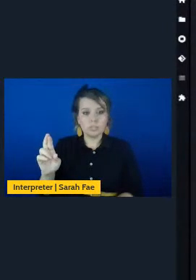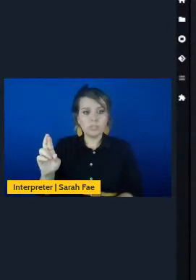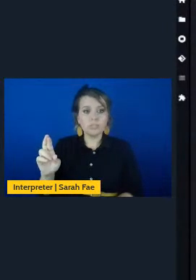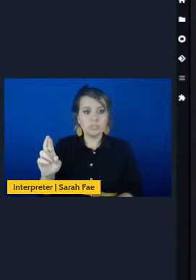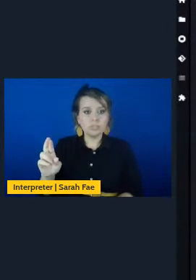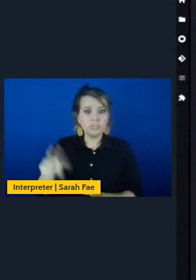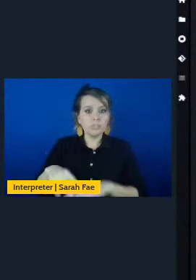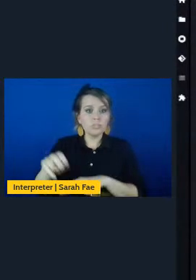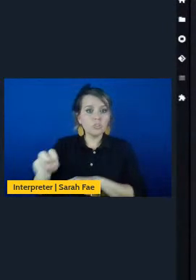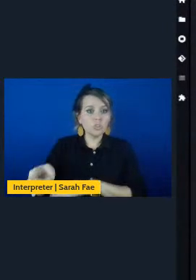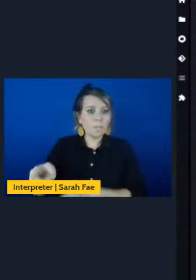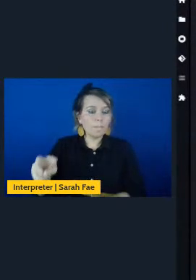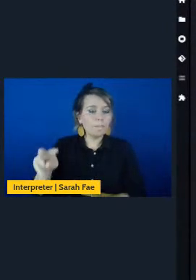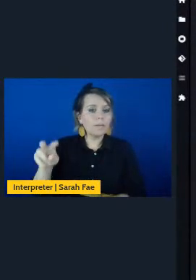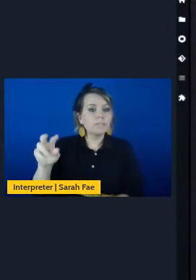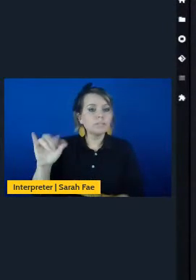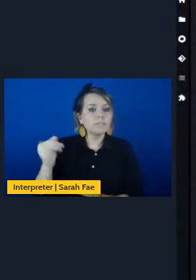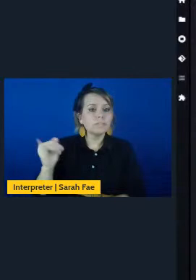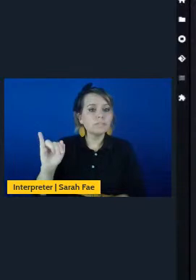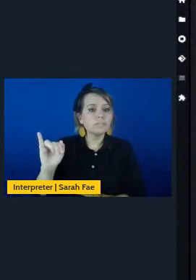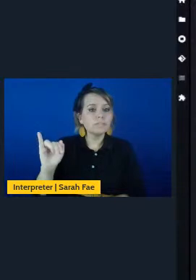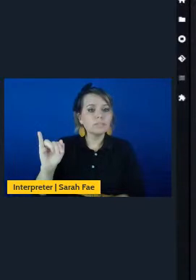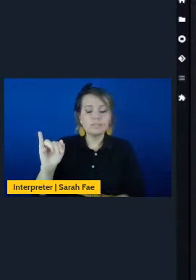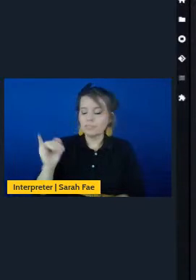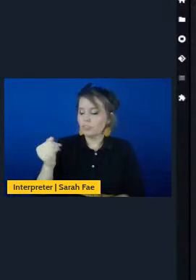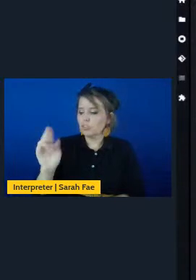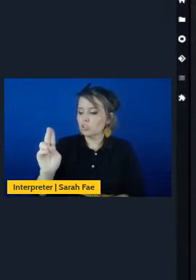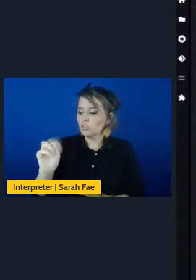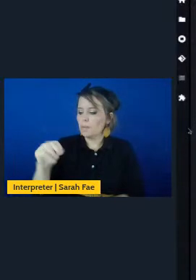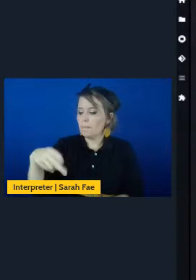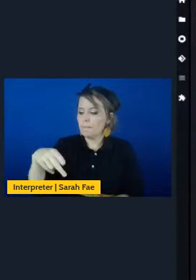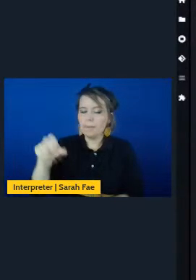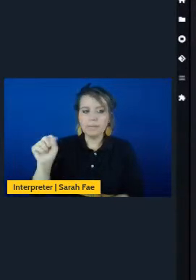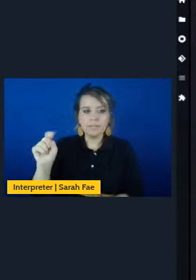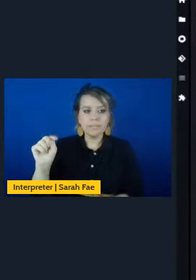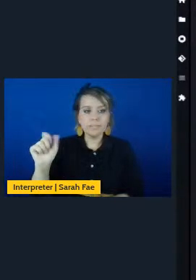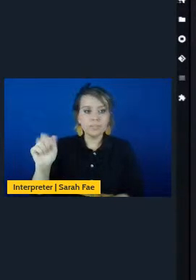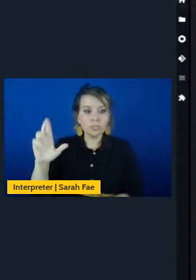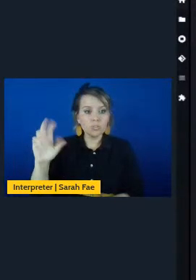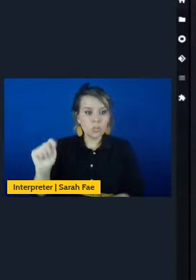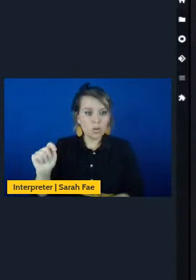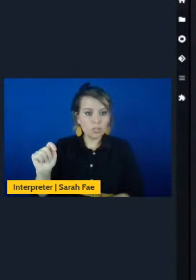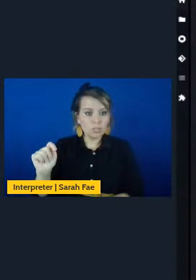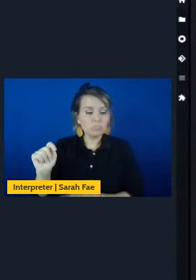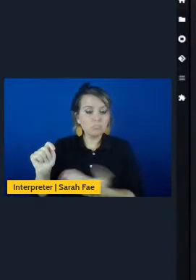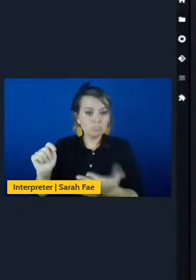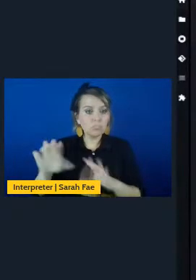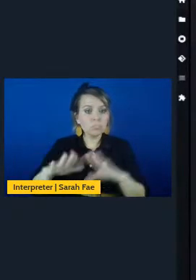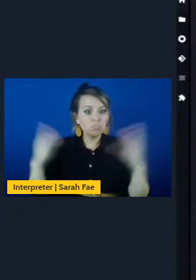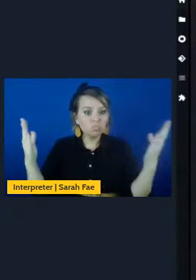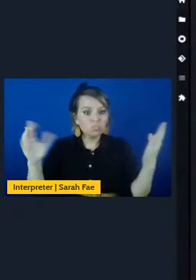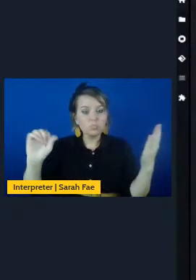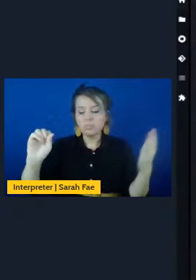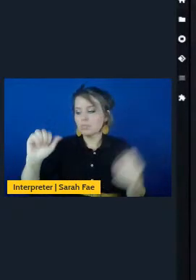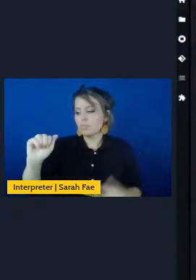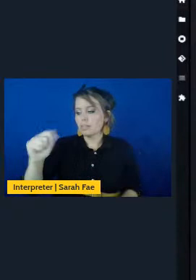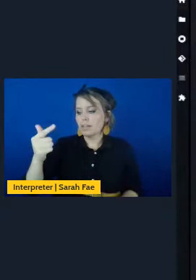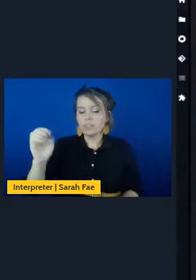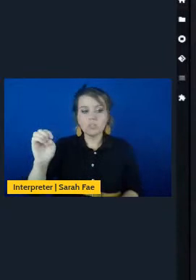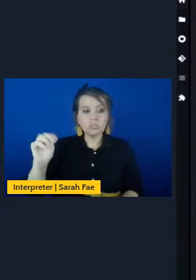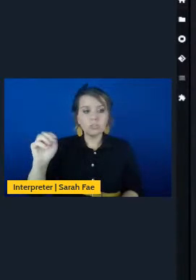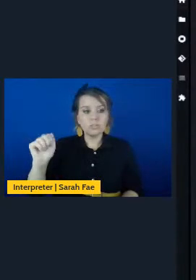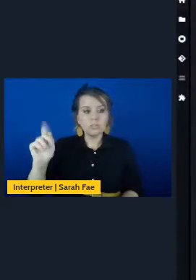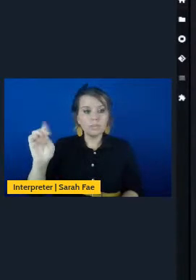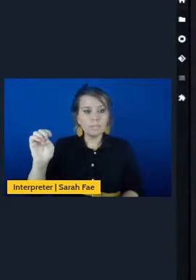And in Jumpstart, you can see it opens up in something called as SageMaker Studio. So SageMaker Studio